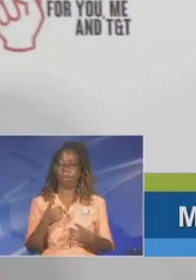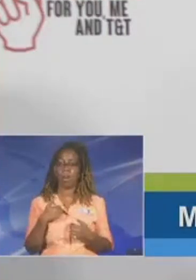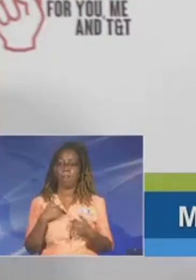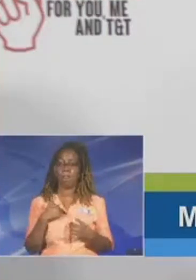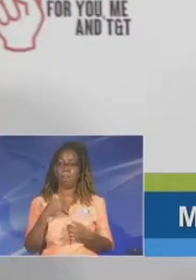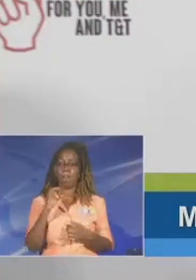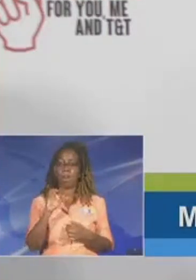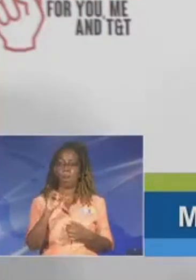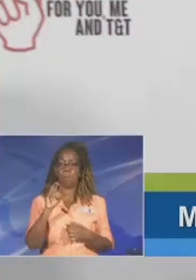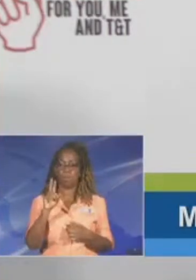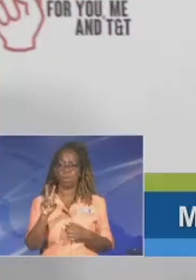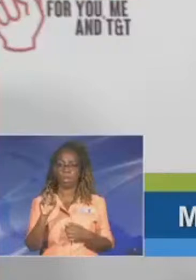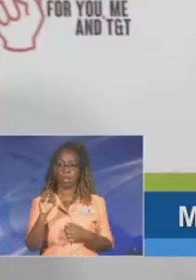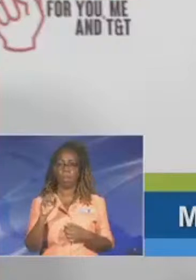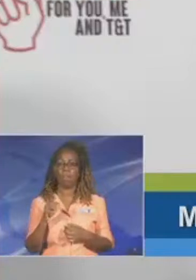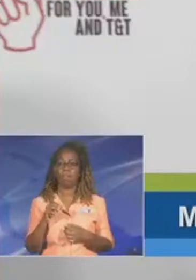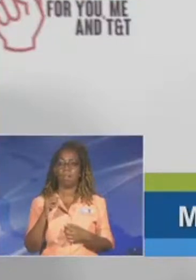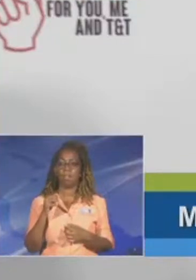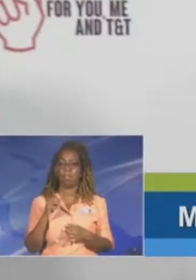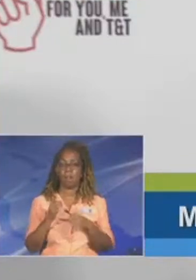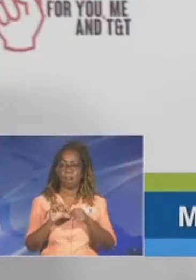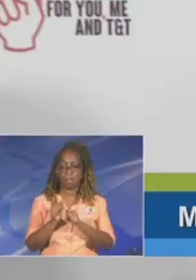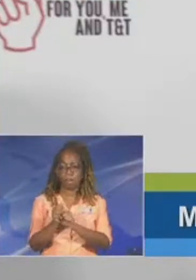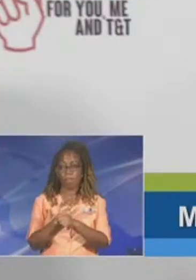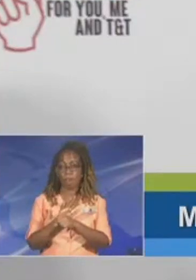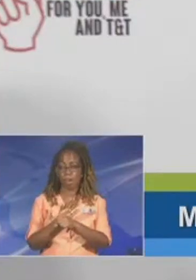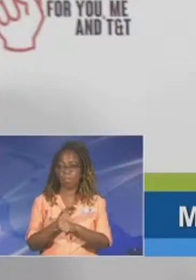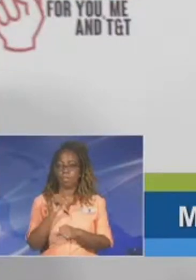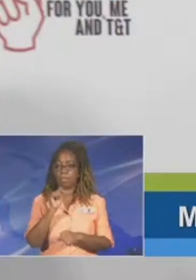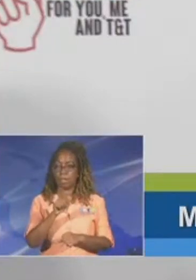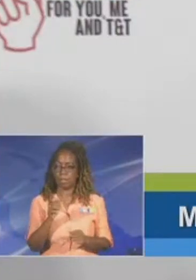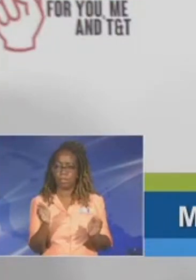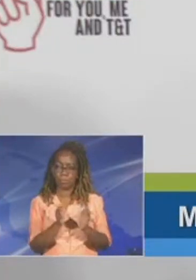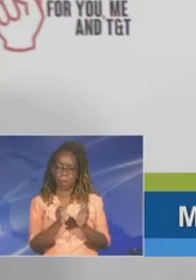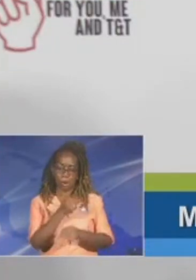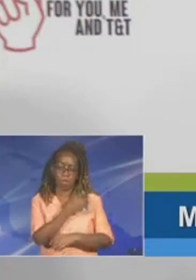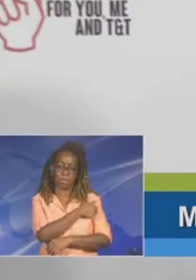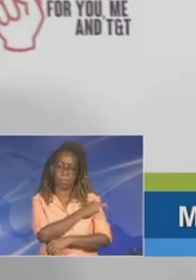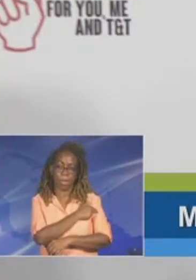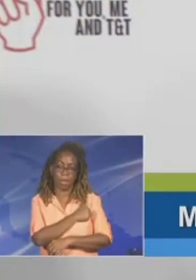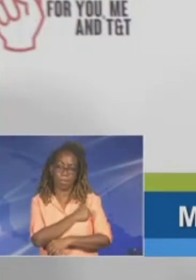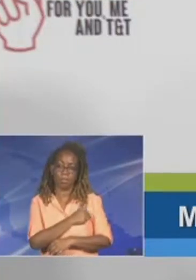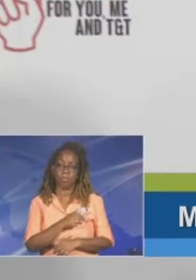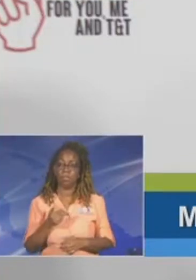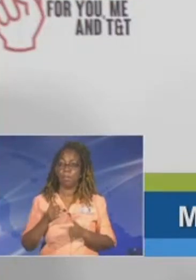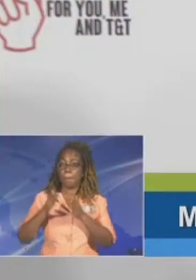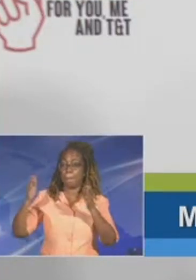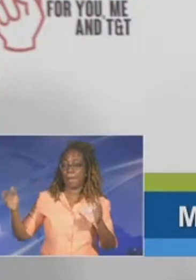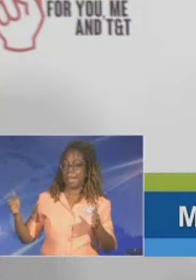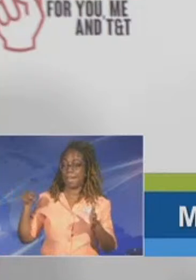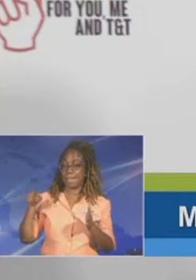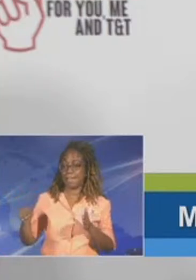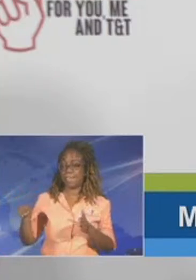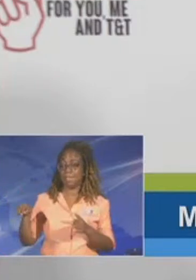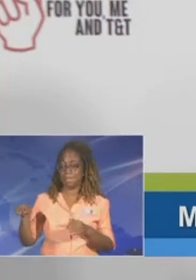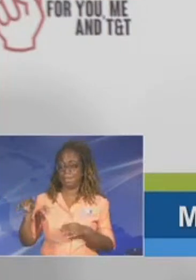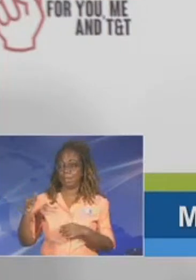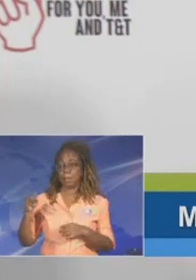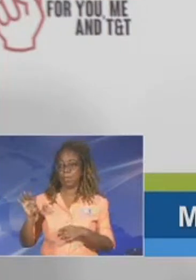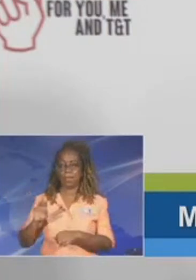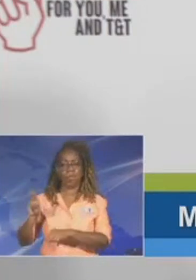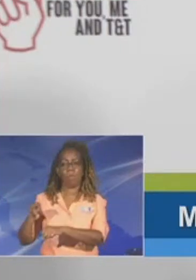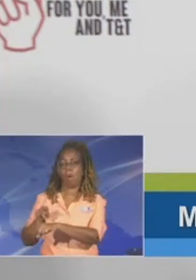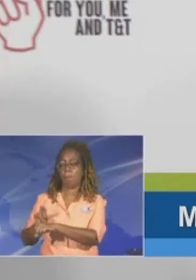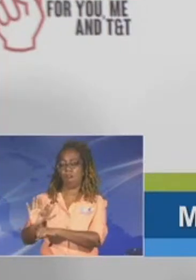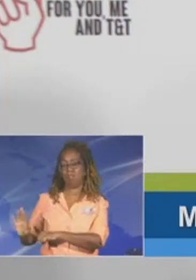and for more serious cases of COVID-19. Of course, the capacity to treat step-down level patients is available at